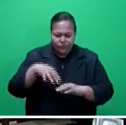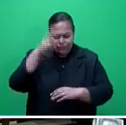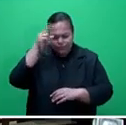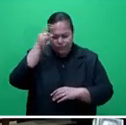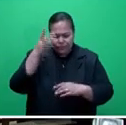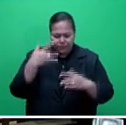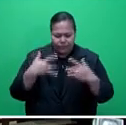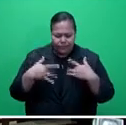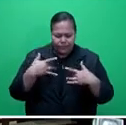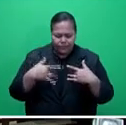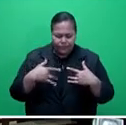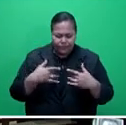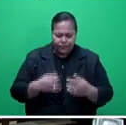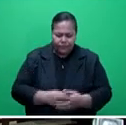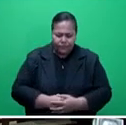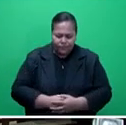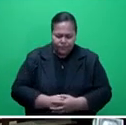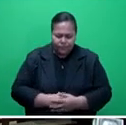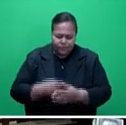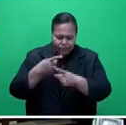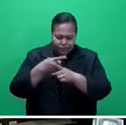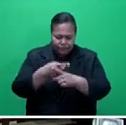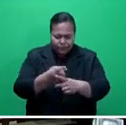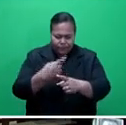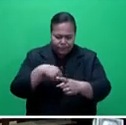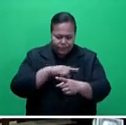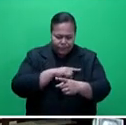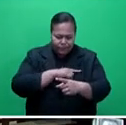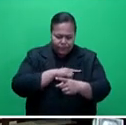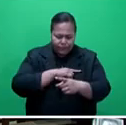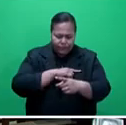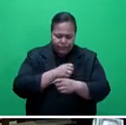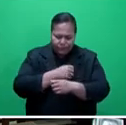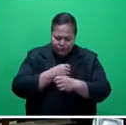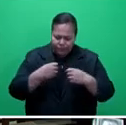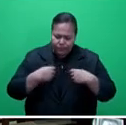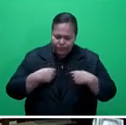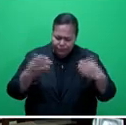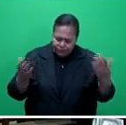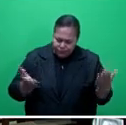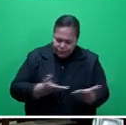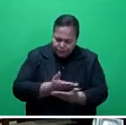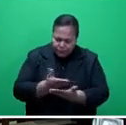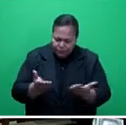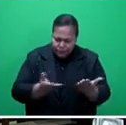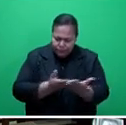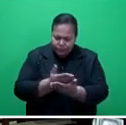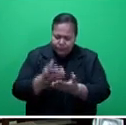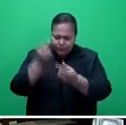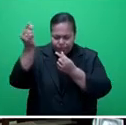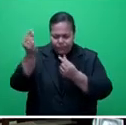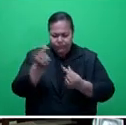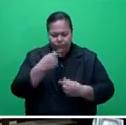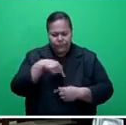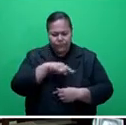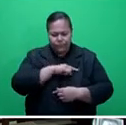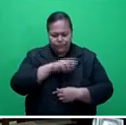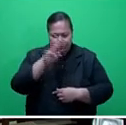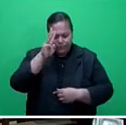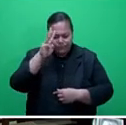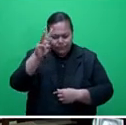Fijians. Guide us in our deliberations and grant us the